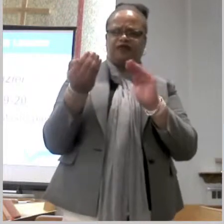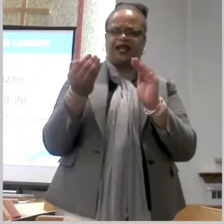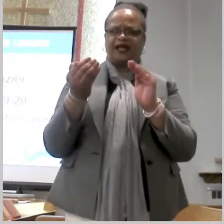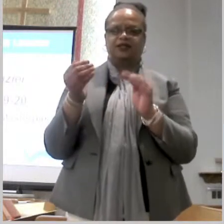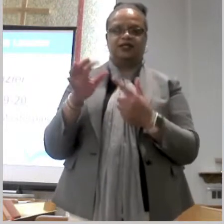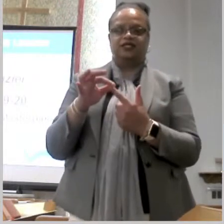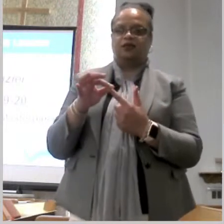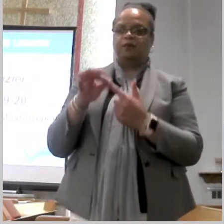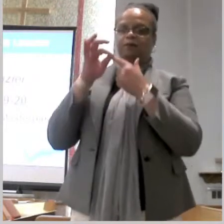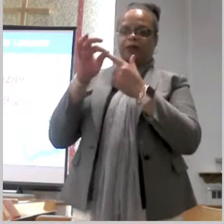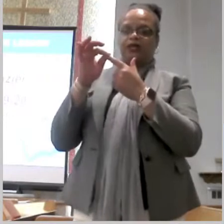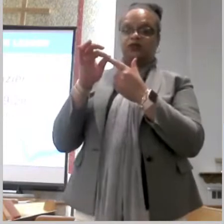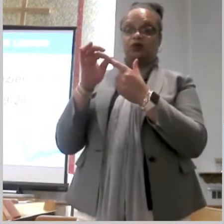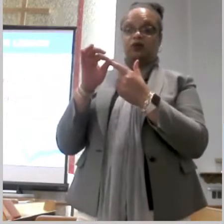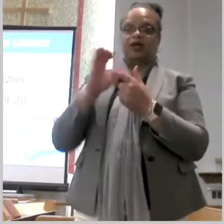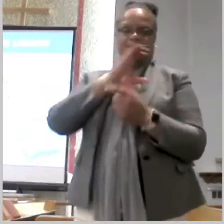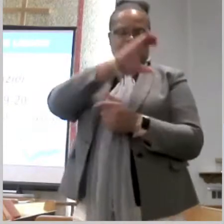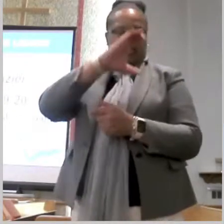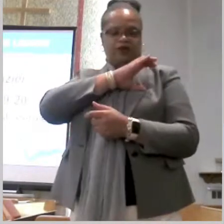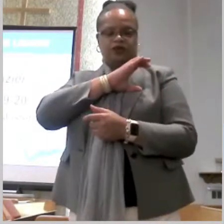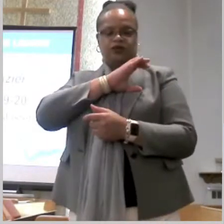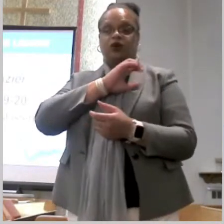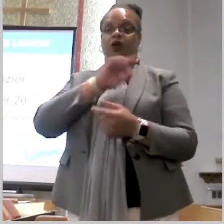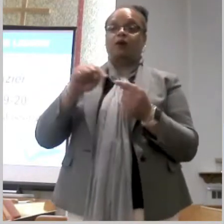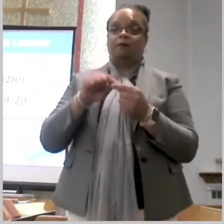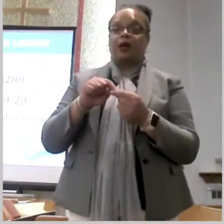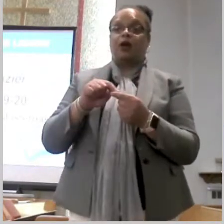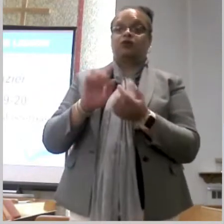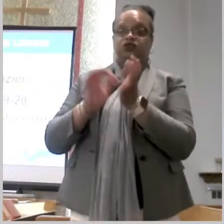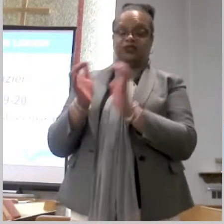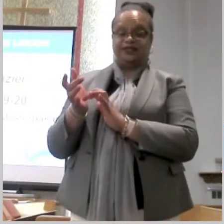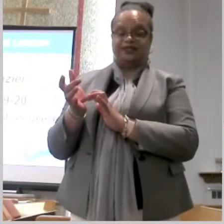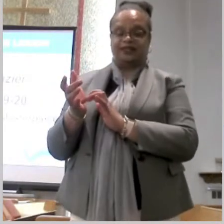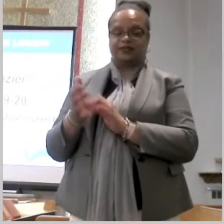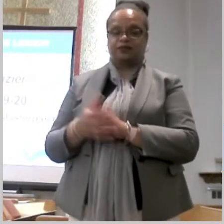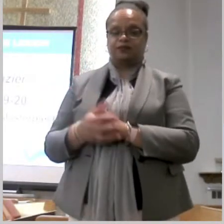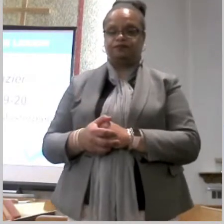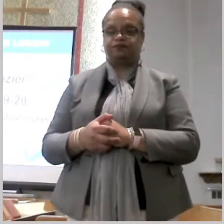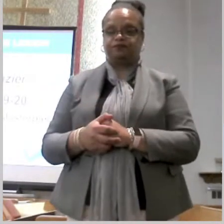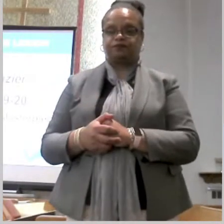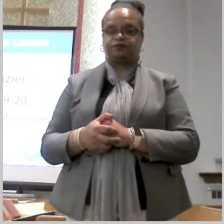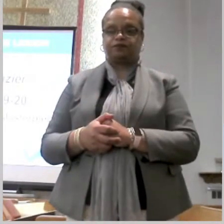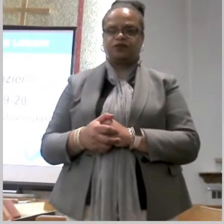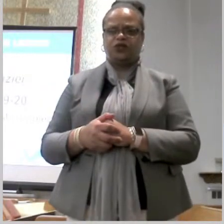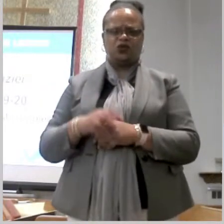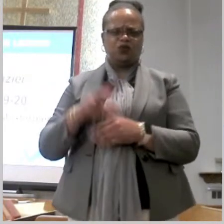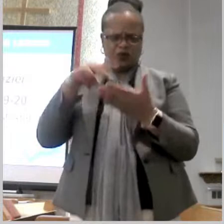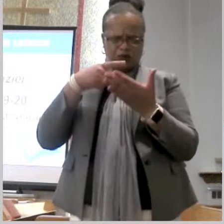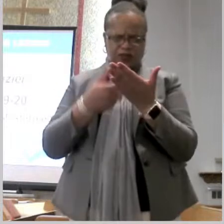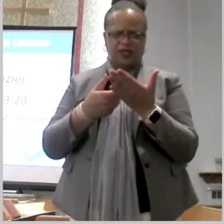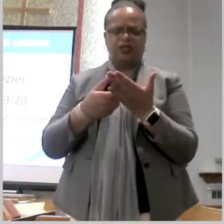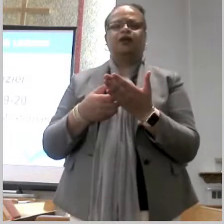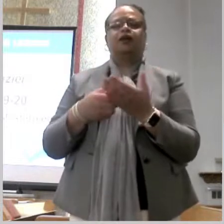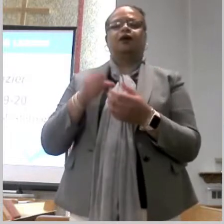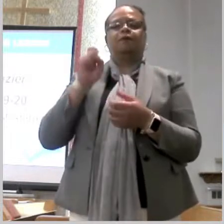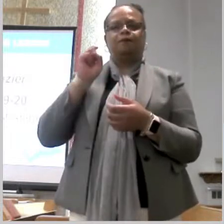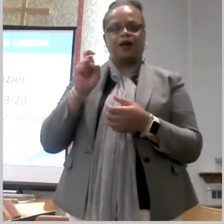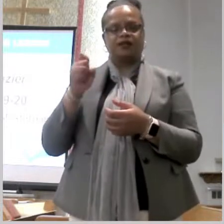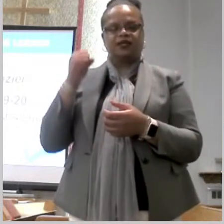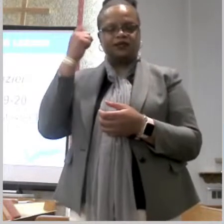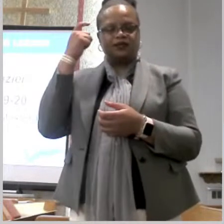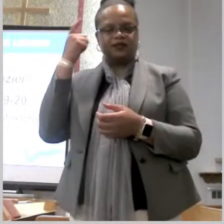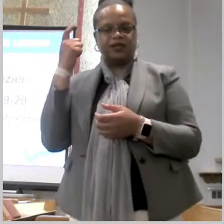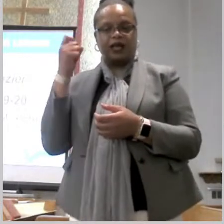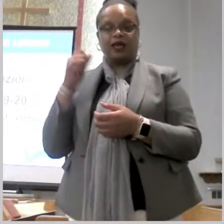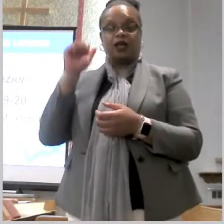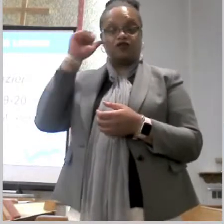the Lord's Supper reflects the character and nature of his love. In conclusion, today we come to the Lord's Supper table.